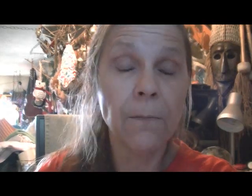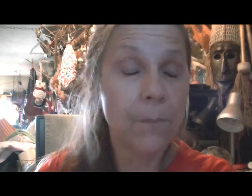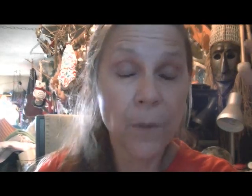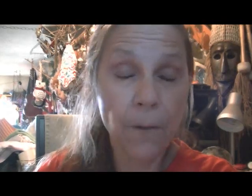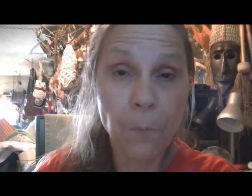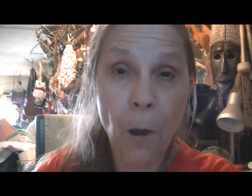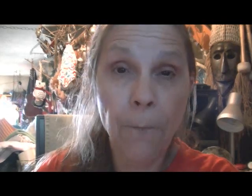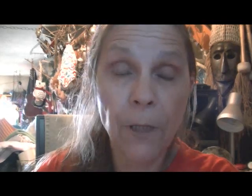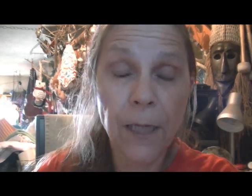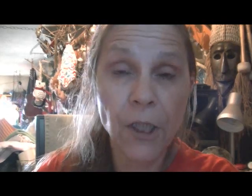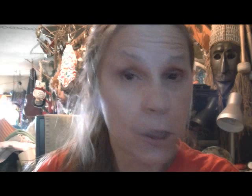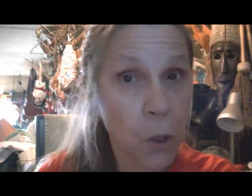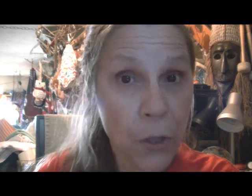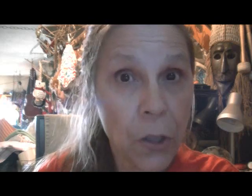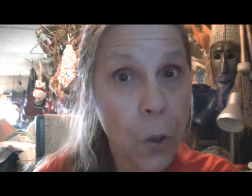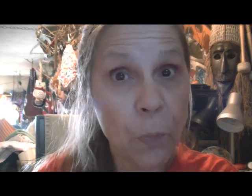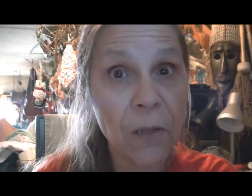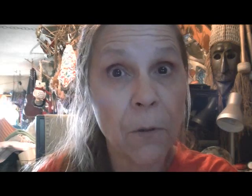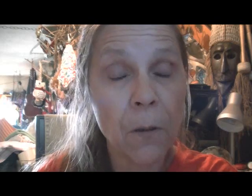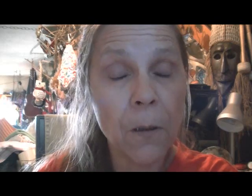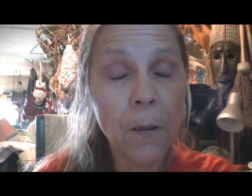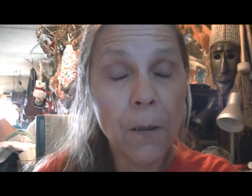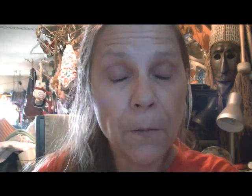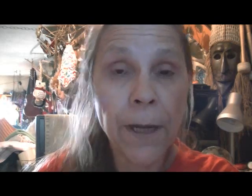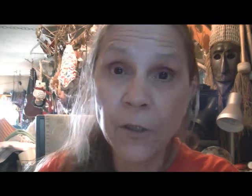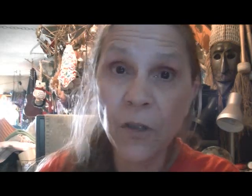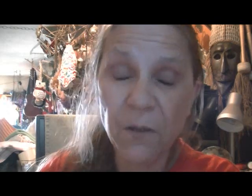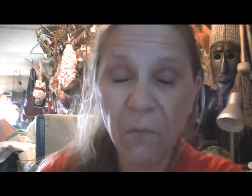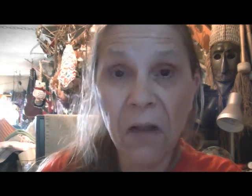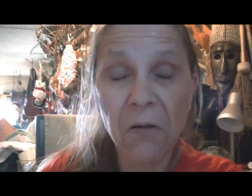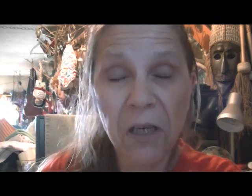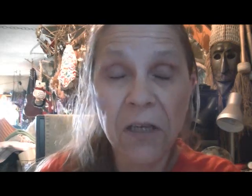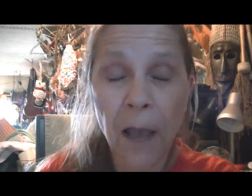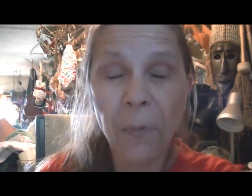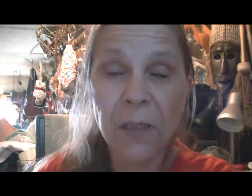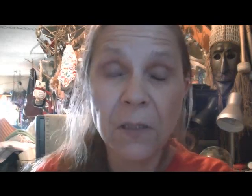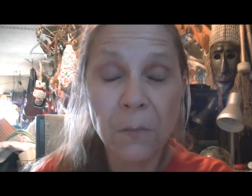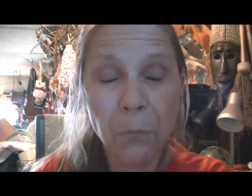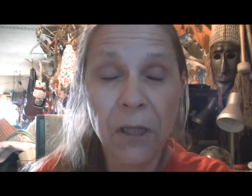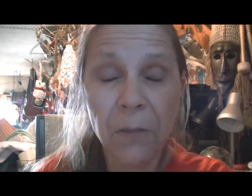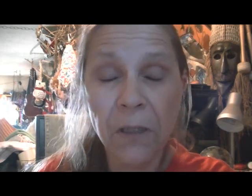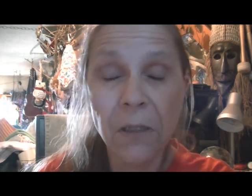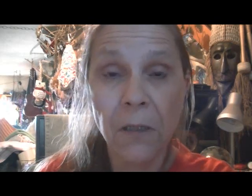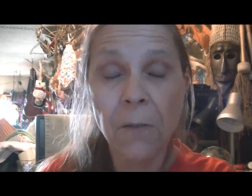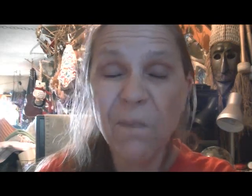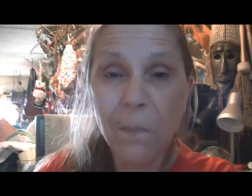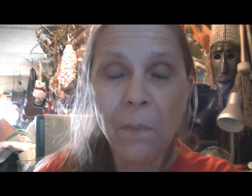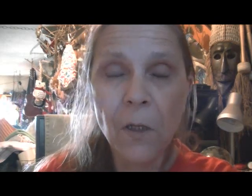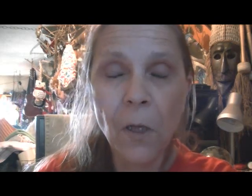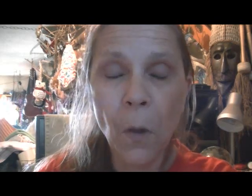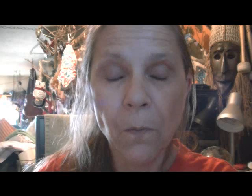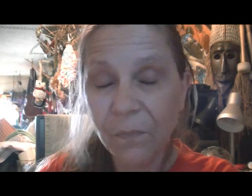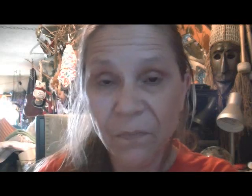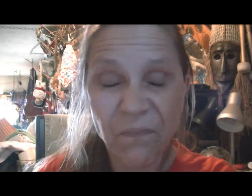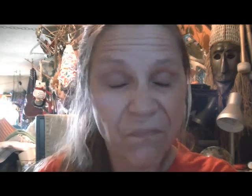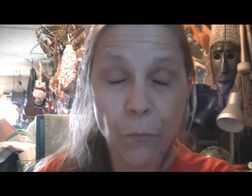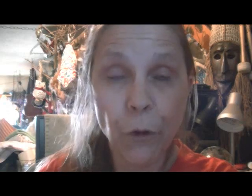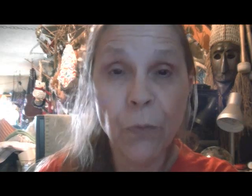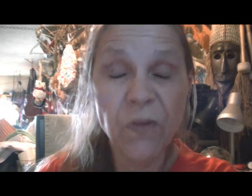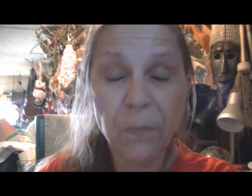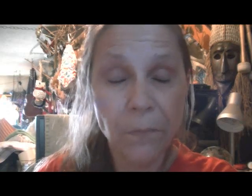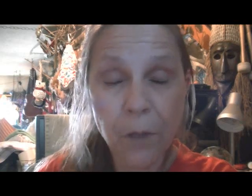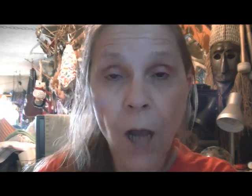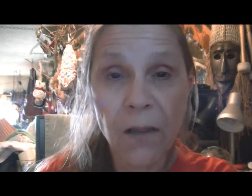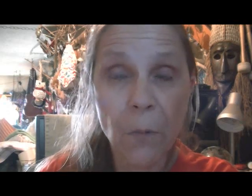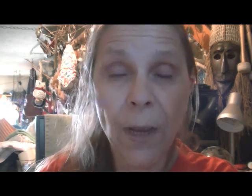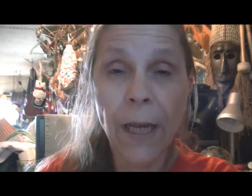10% of the population, including the old people, right, in terms of medical kidnappings and putting them into, you know,